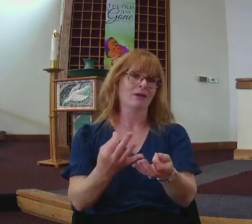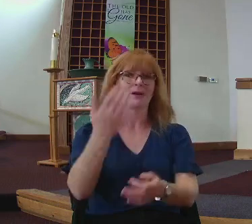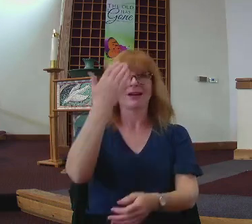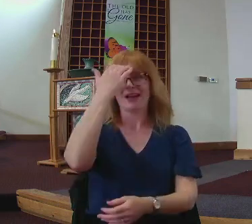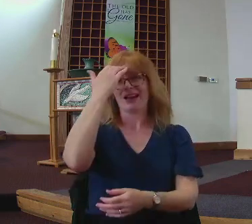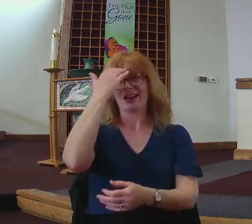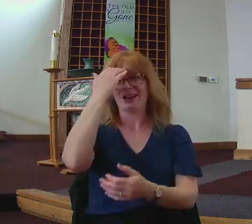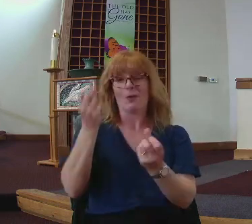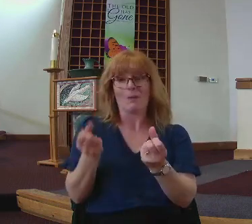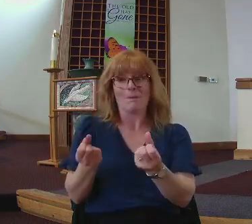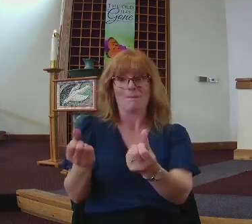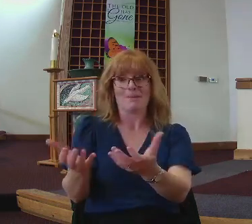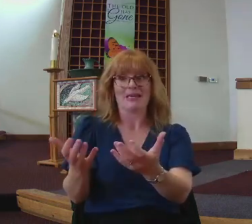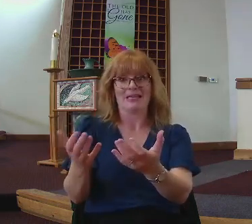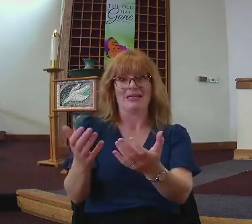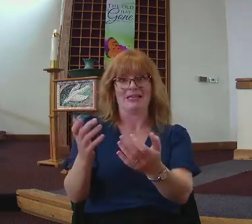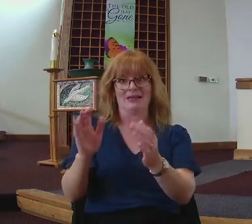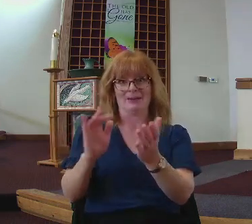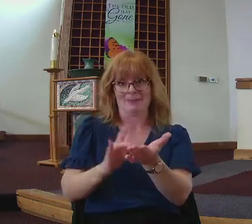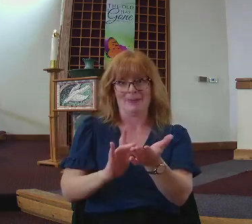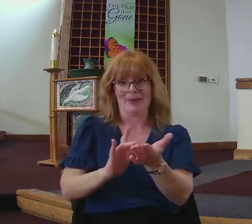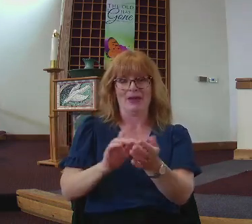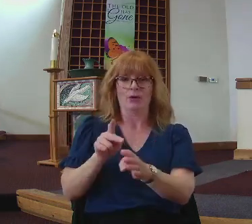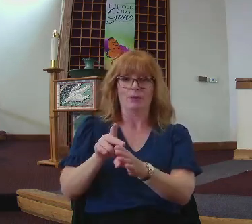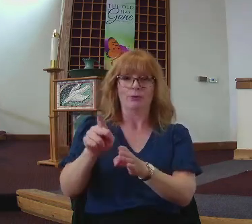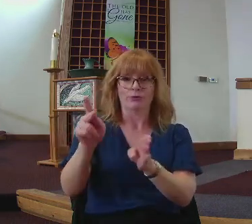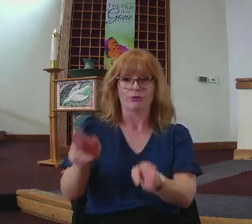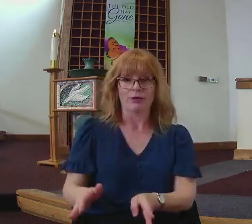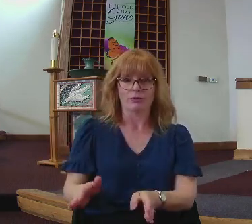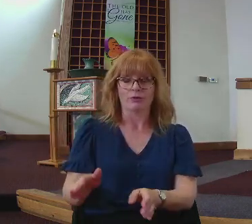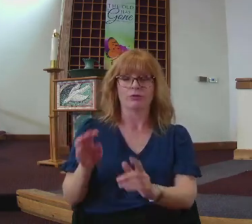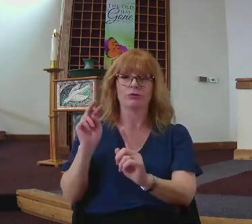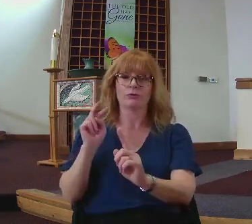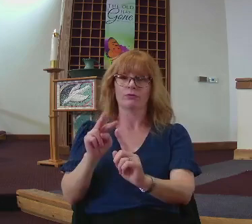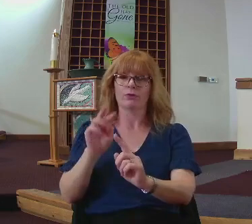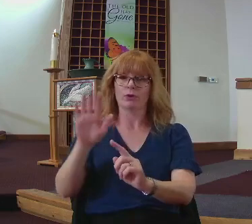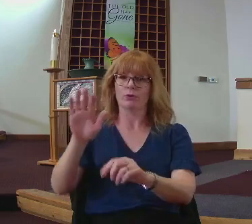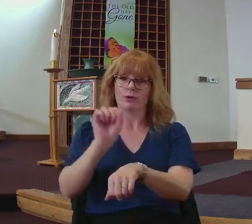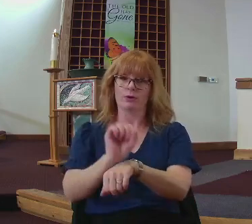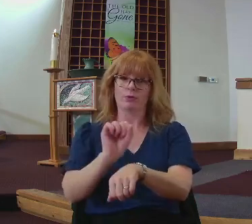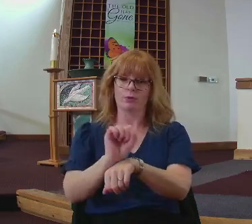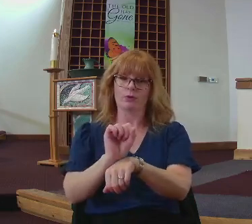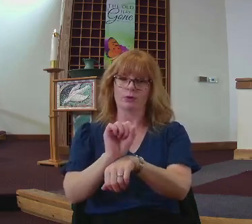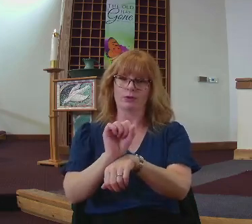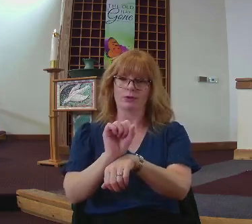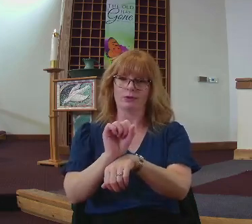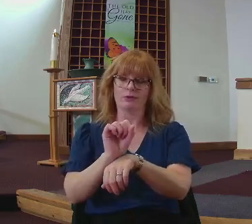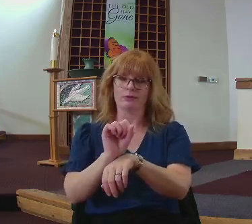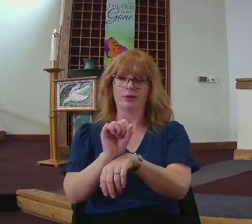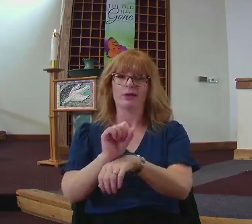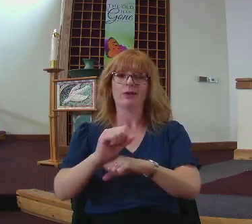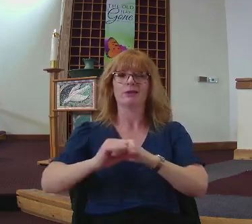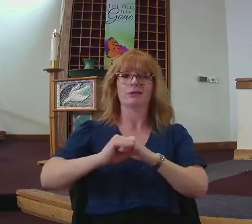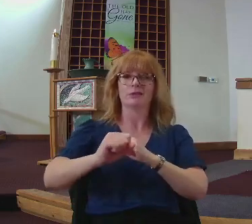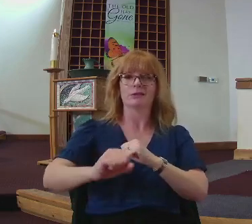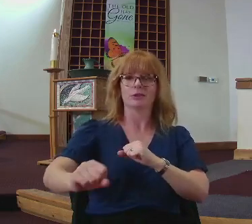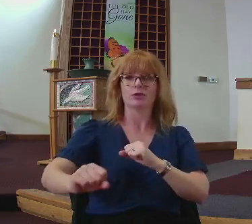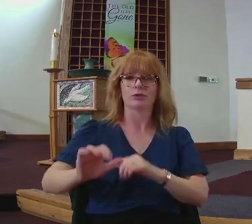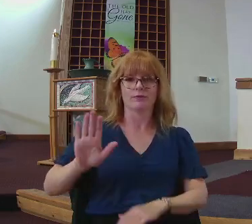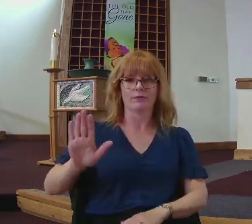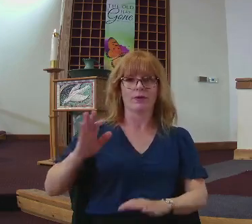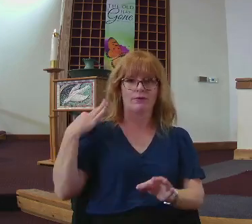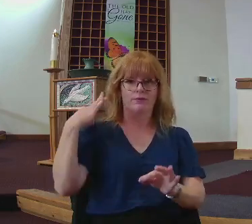who are medical professionals see their work as an extension of their faith in caring for